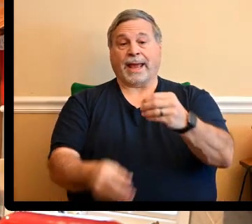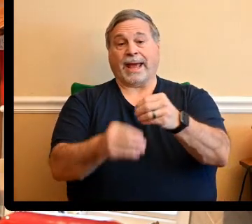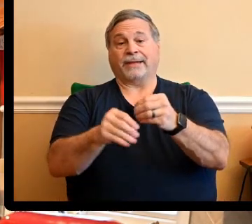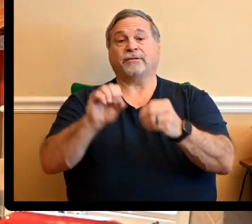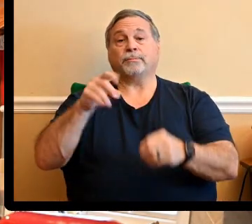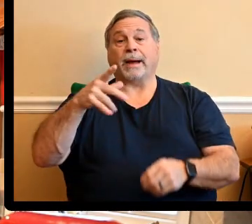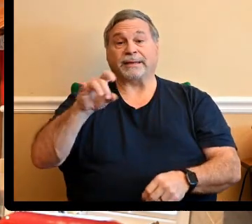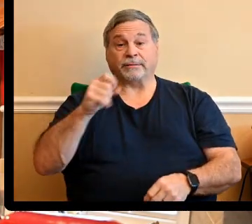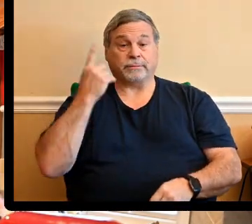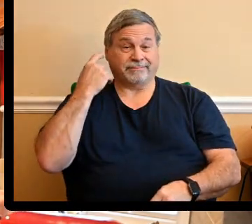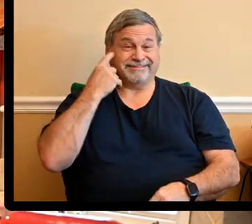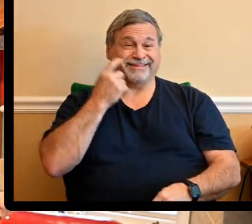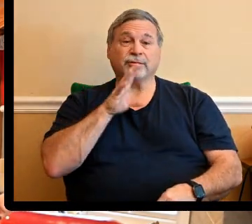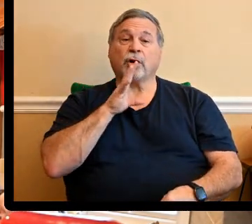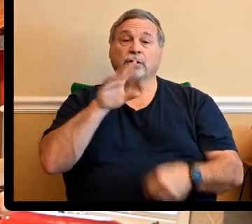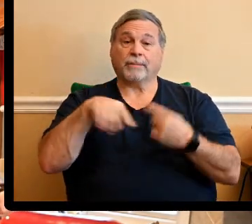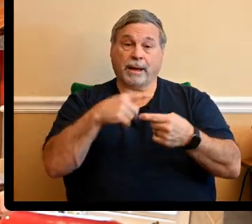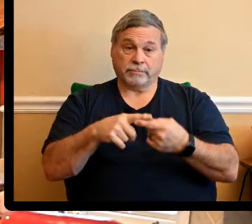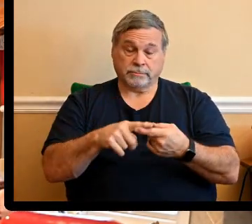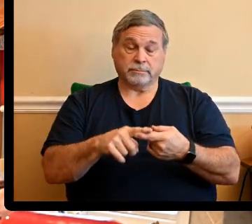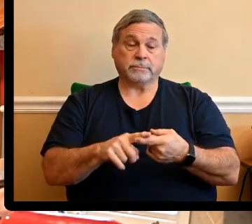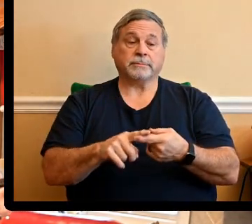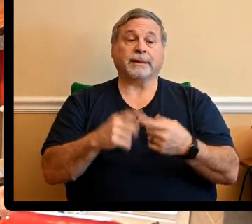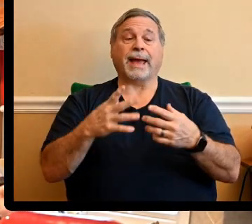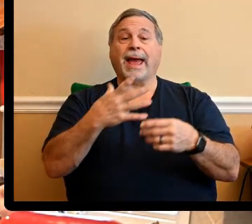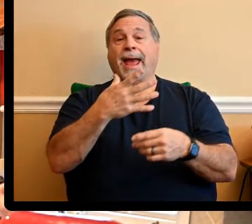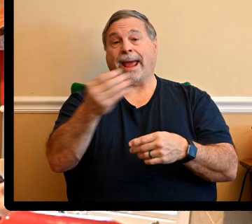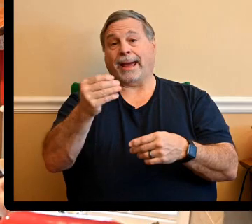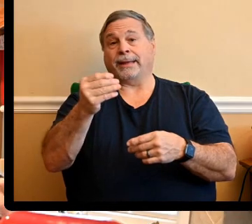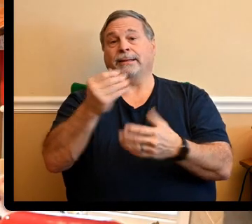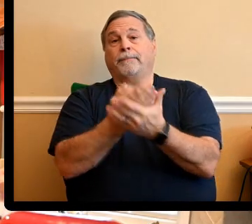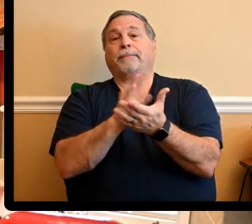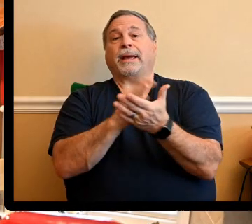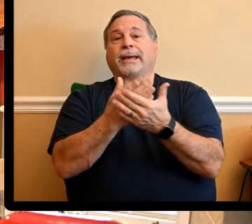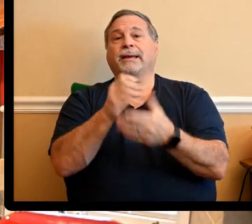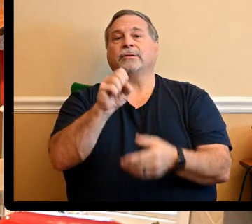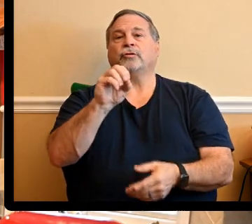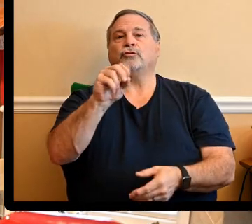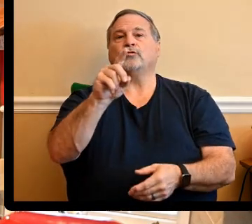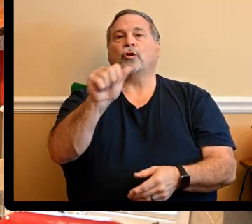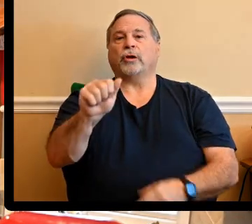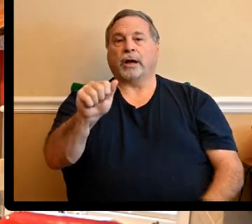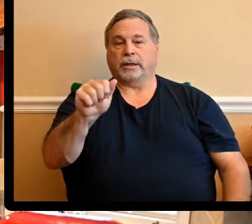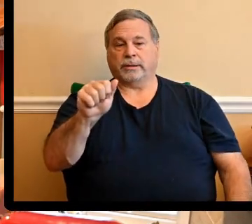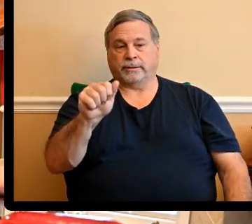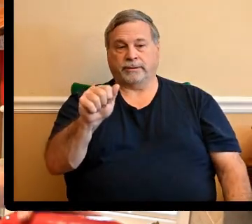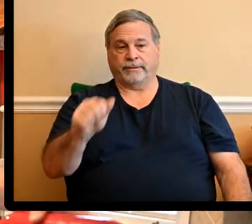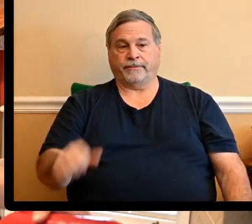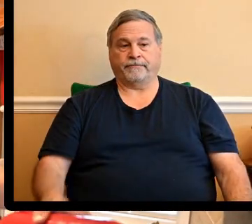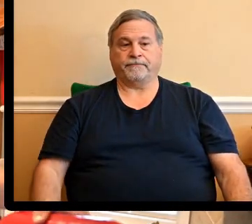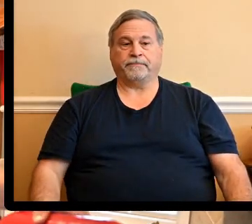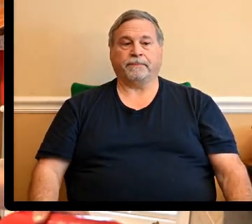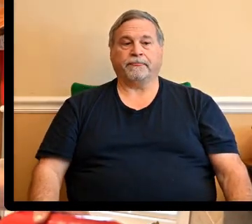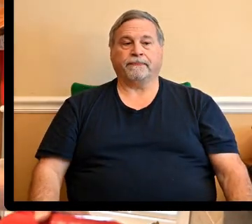Now we're going to add the spices that we talked about and the baking soda.